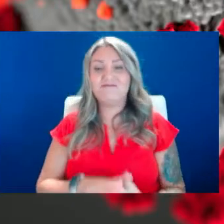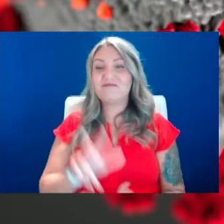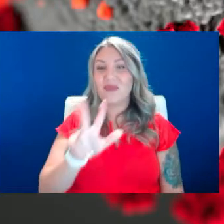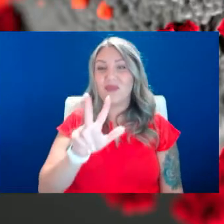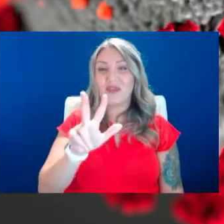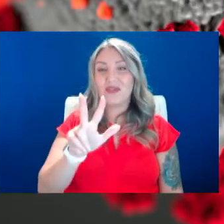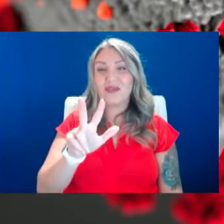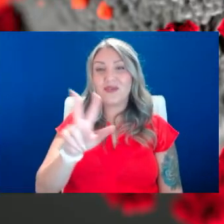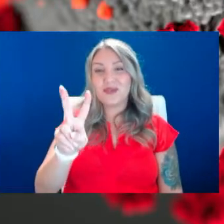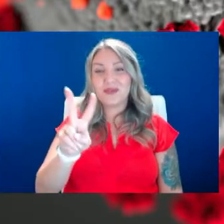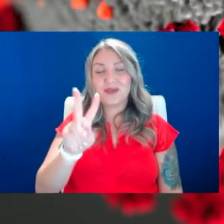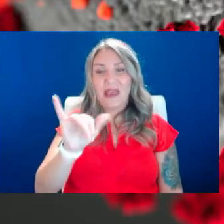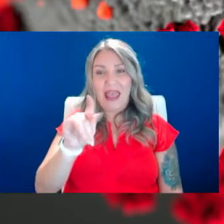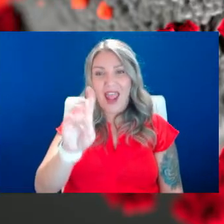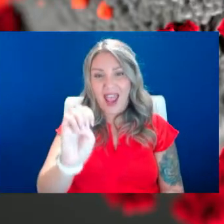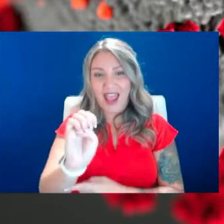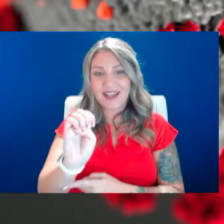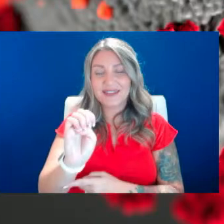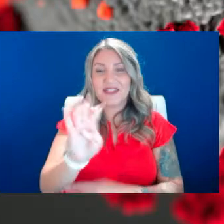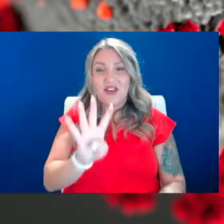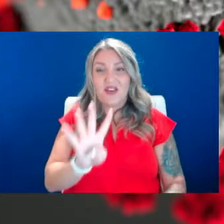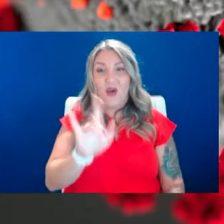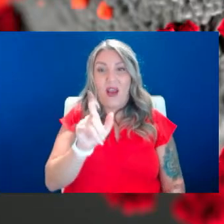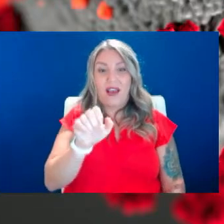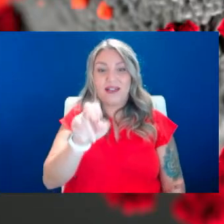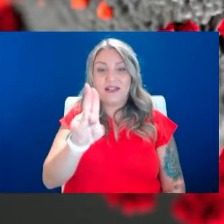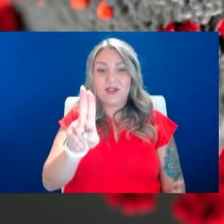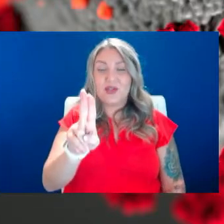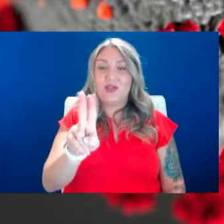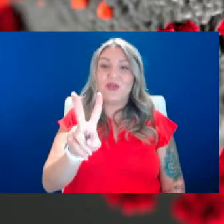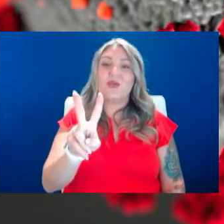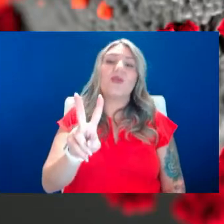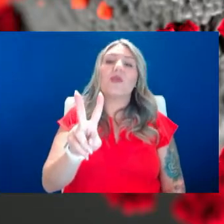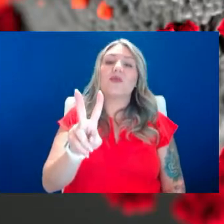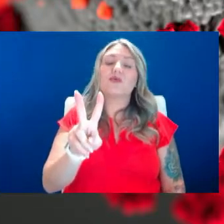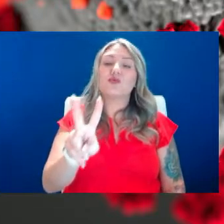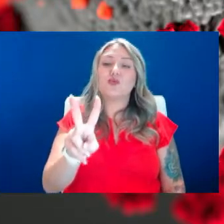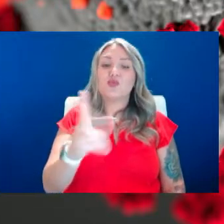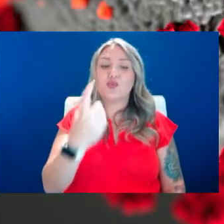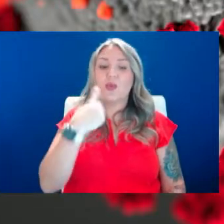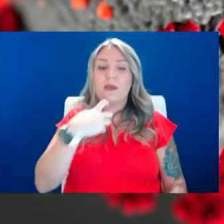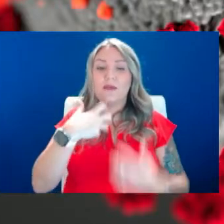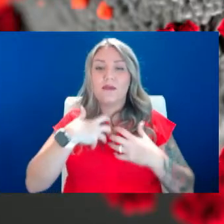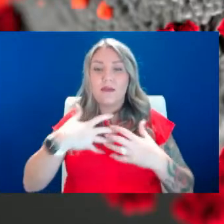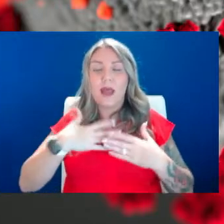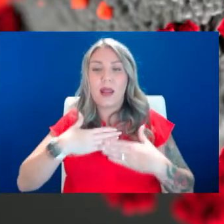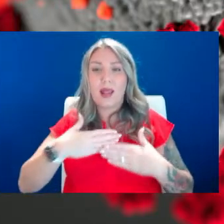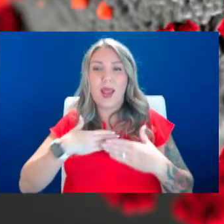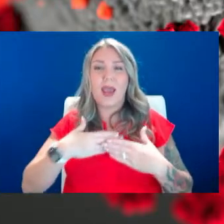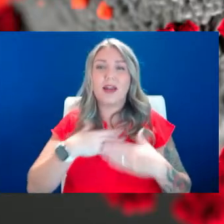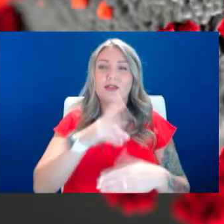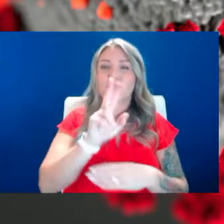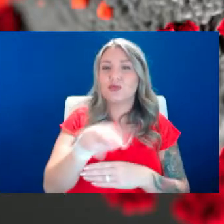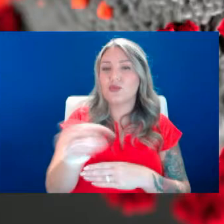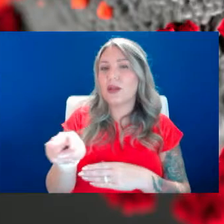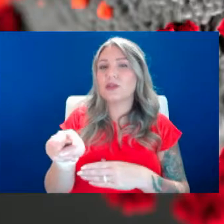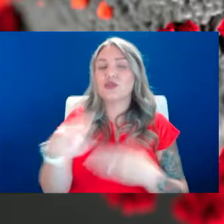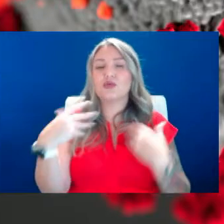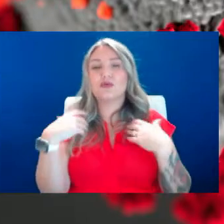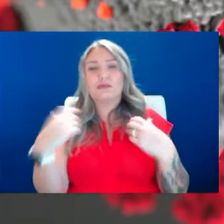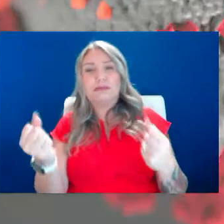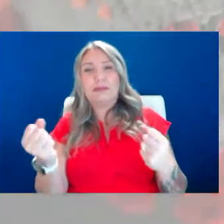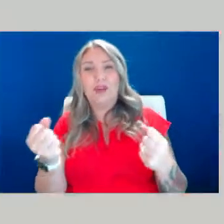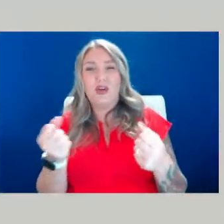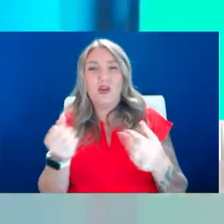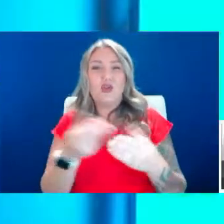the hospital, 4 in the ICU, 2 in the ventilator, still 22 in that recovery period. I mean, again, we're still just kind of holding higher than we would like and